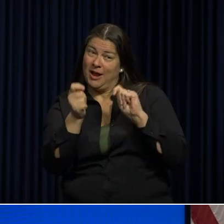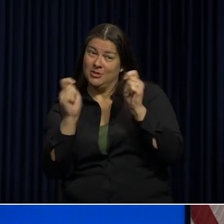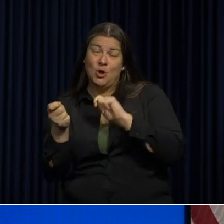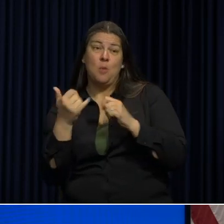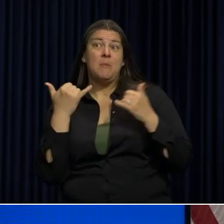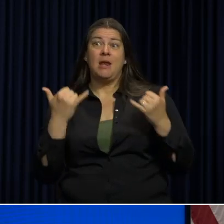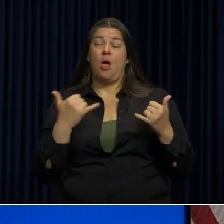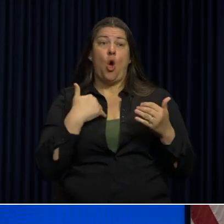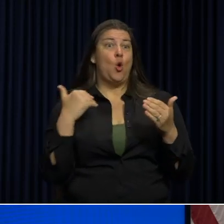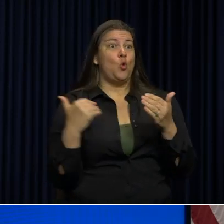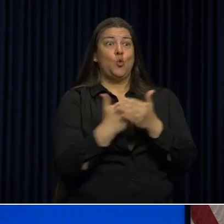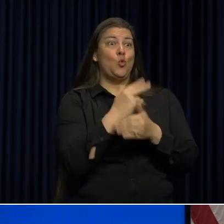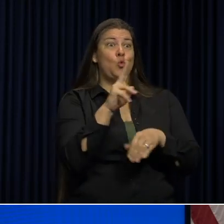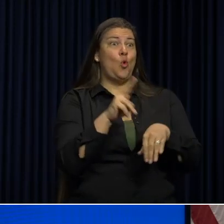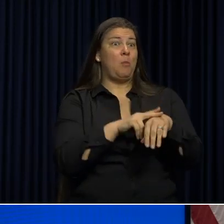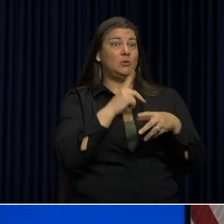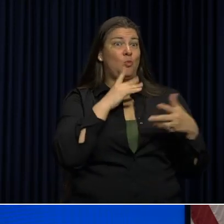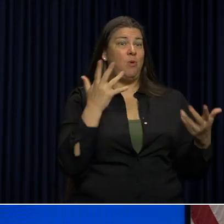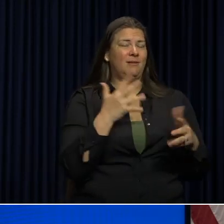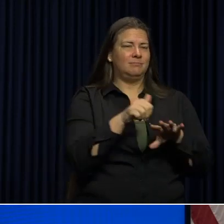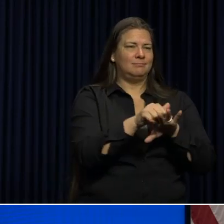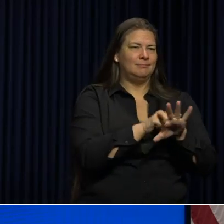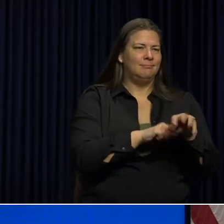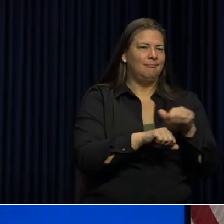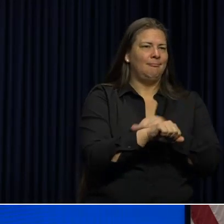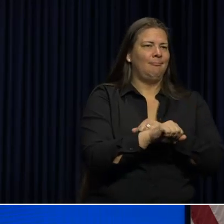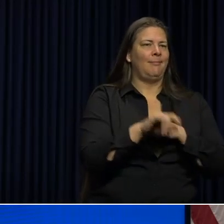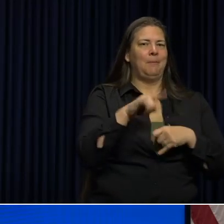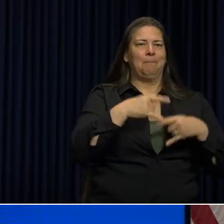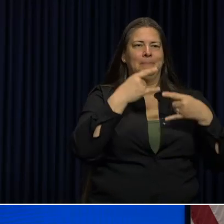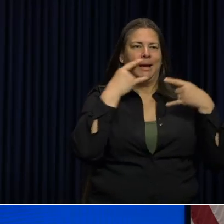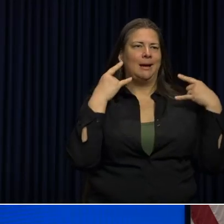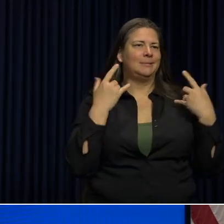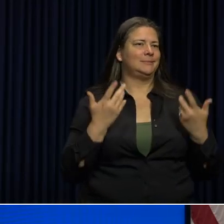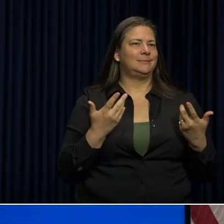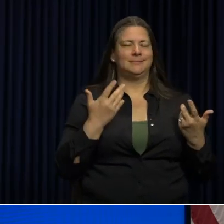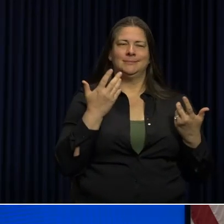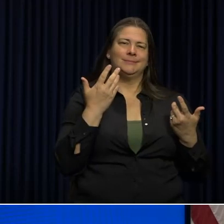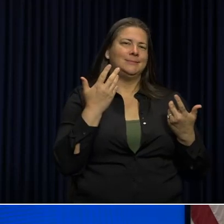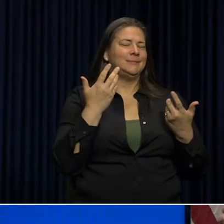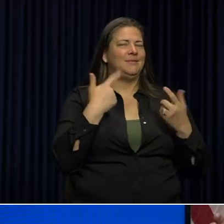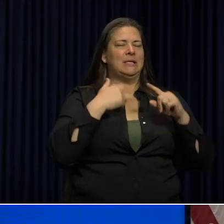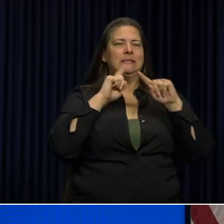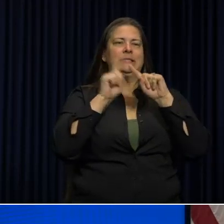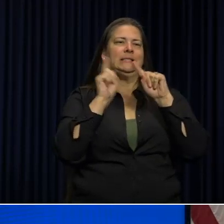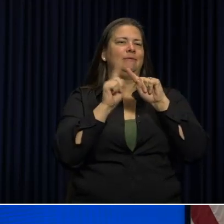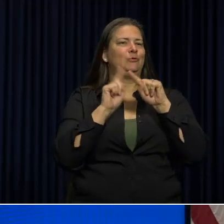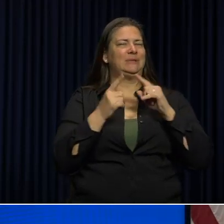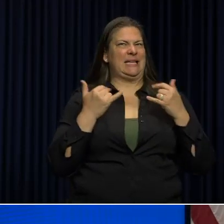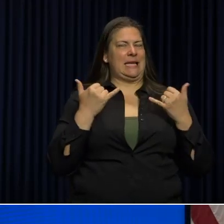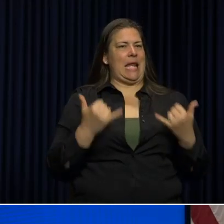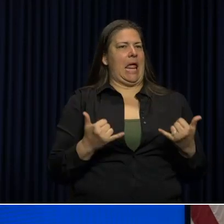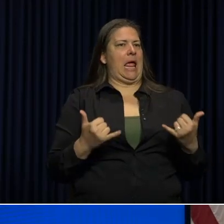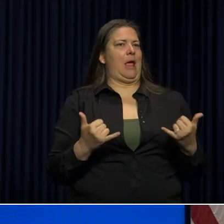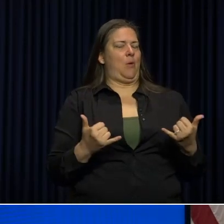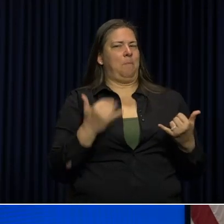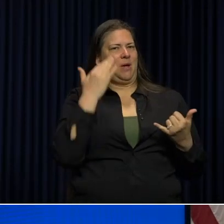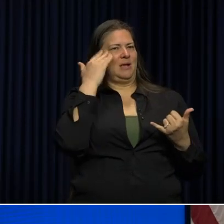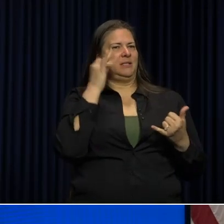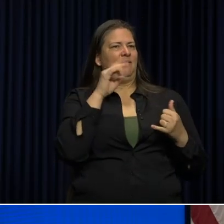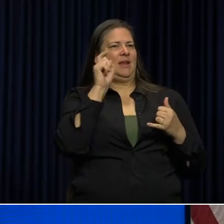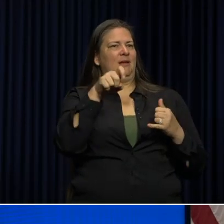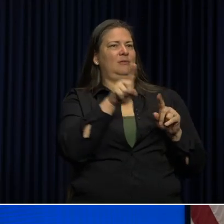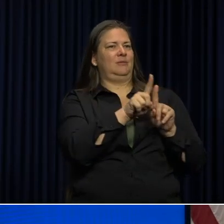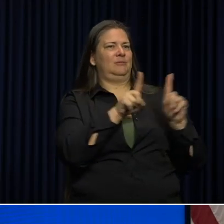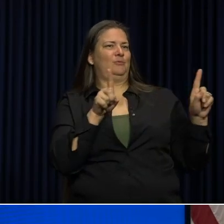gloves and masks and potentially different capacity than we've seen because of the need for social distancing. And